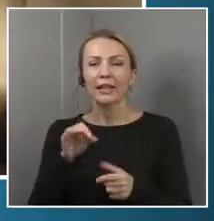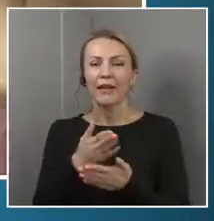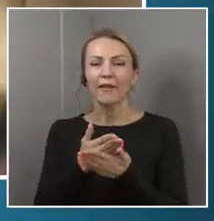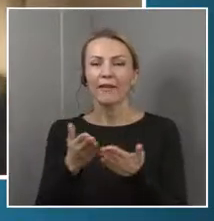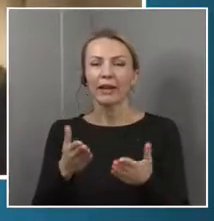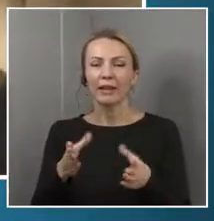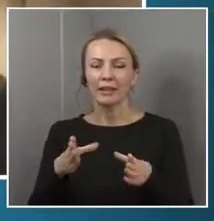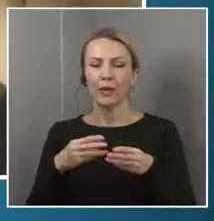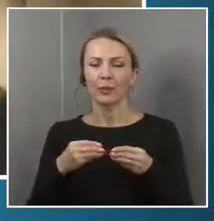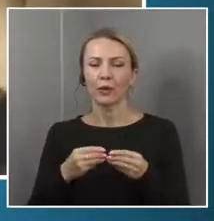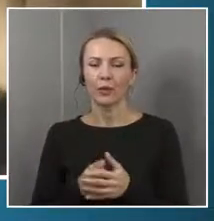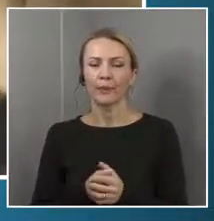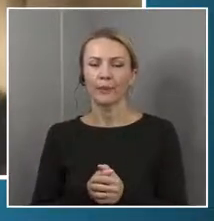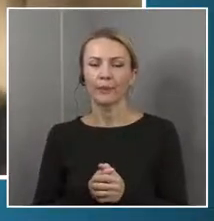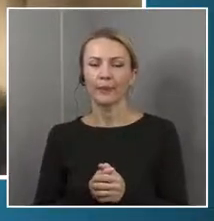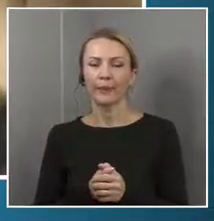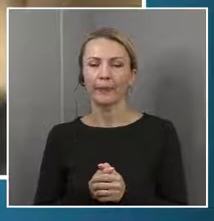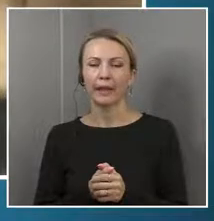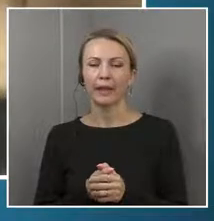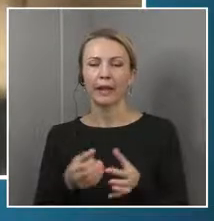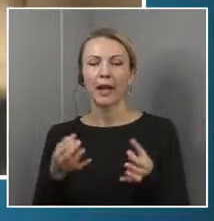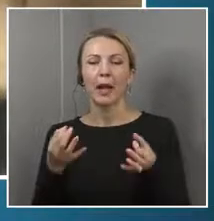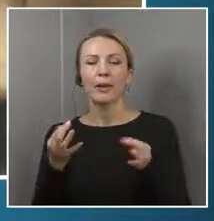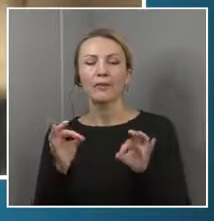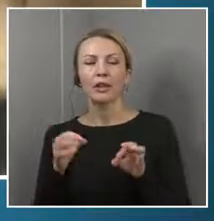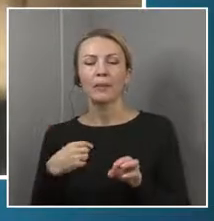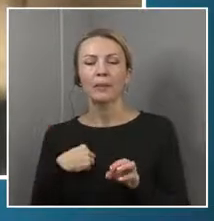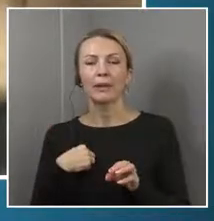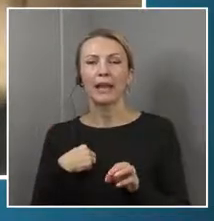will, I'll begin with a quote.